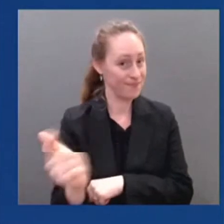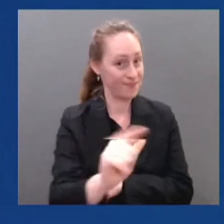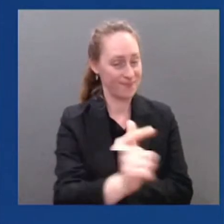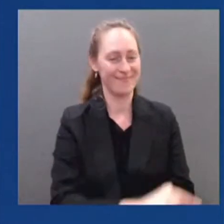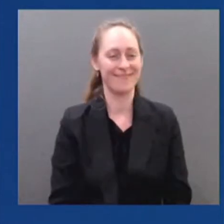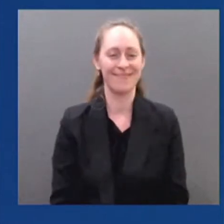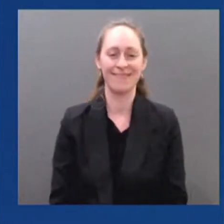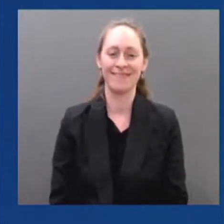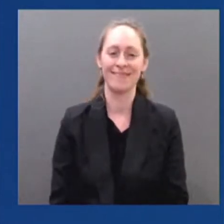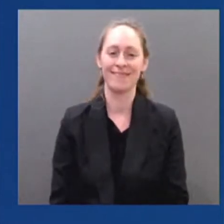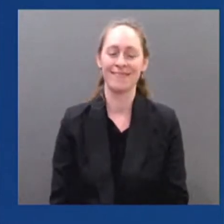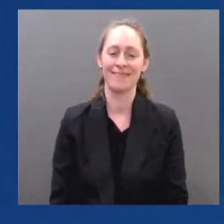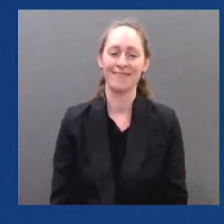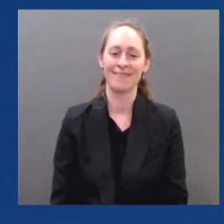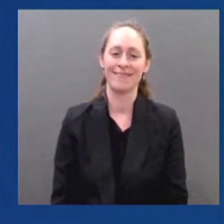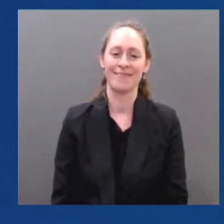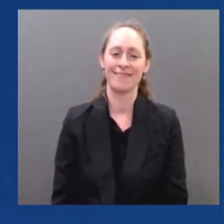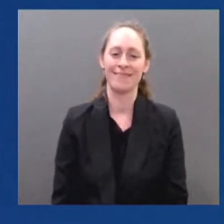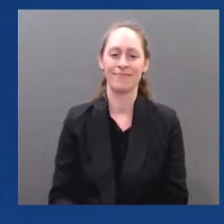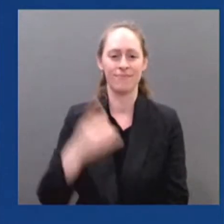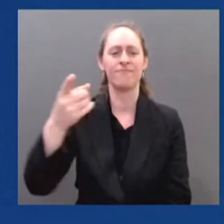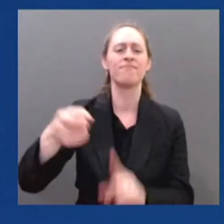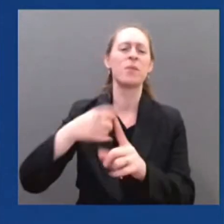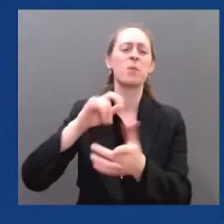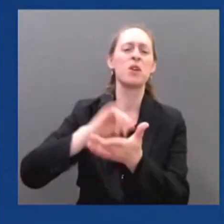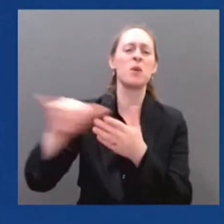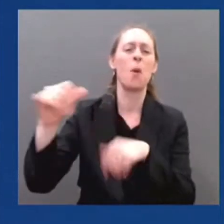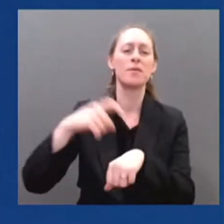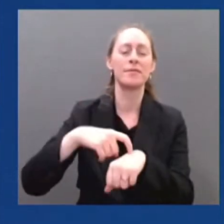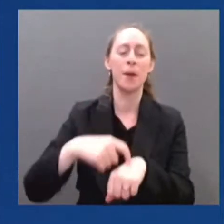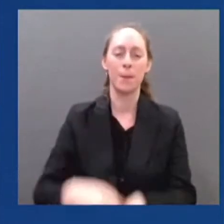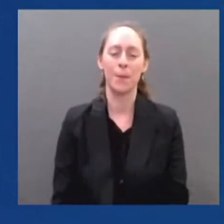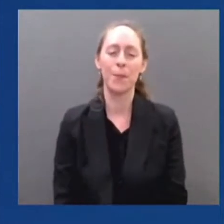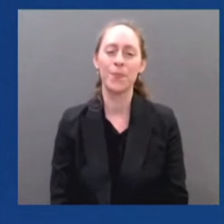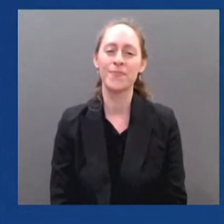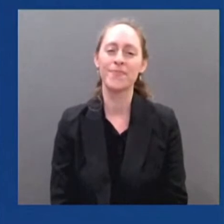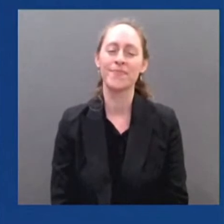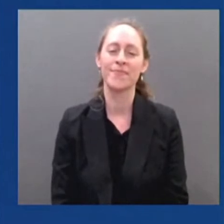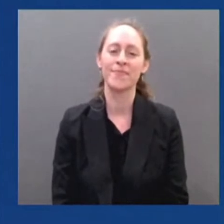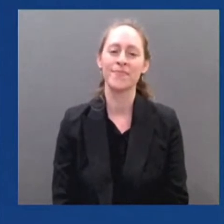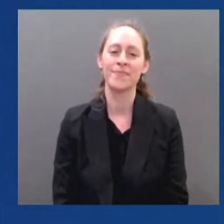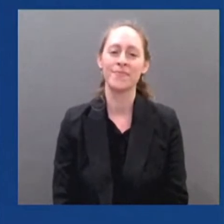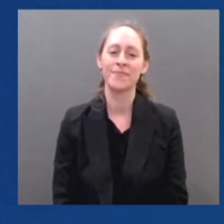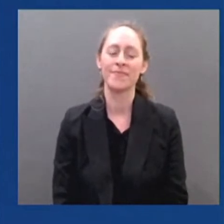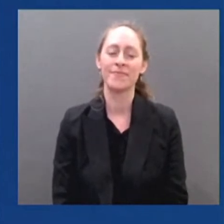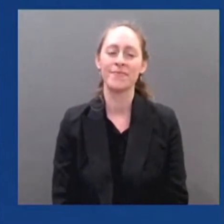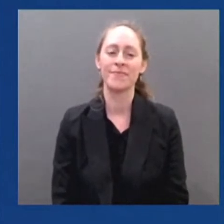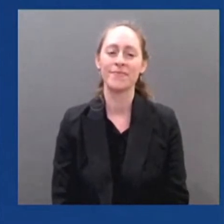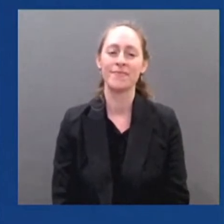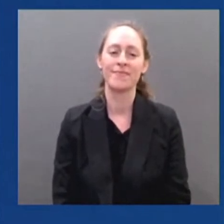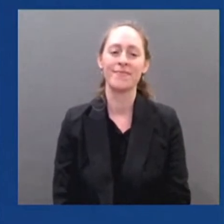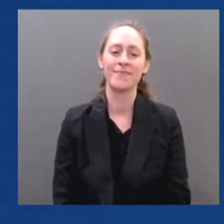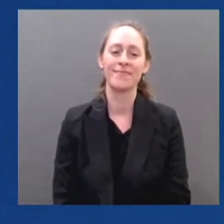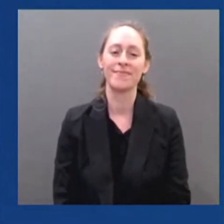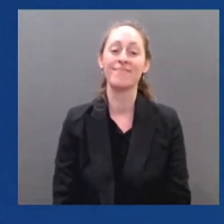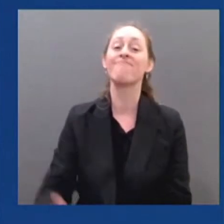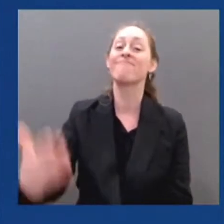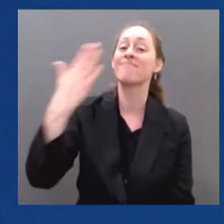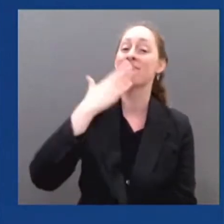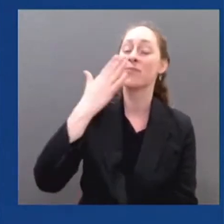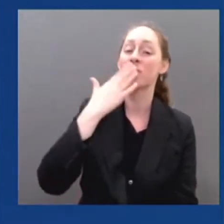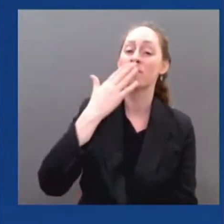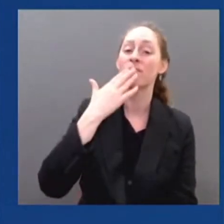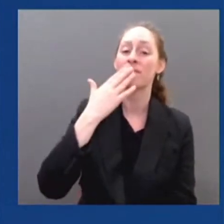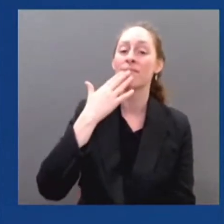Hi, thanks for doing this call. I'm going to immediately violate your admonition and ask 2 questions. First is about the kids'